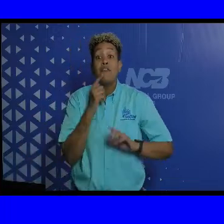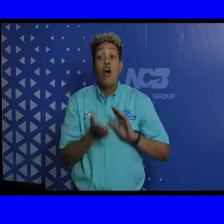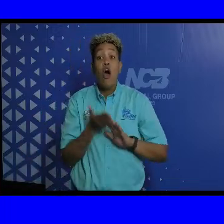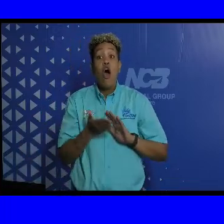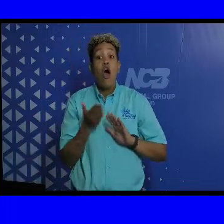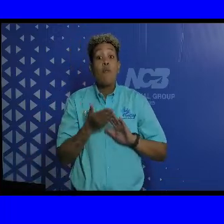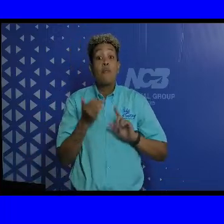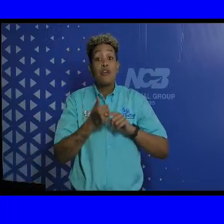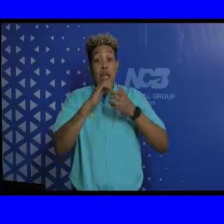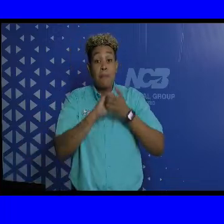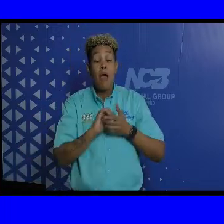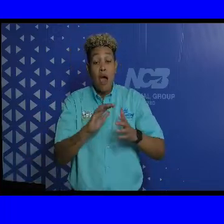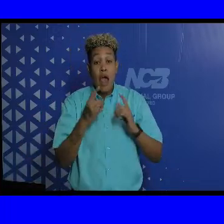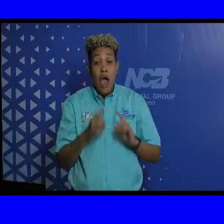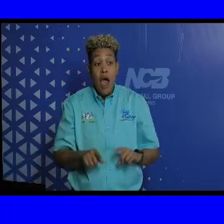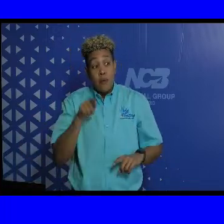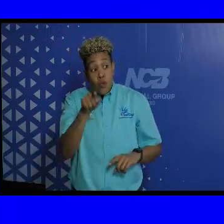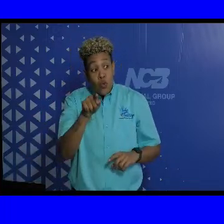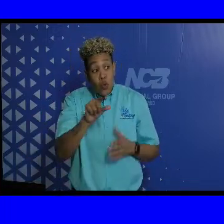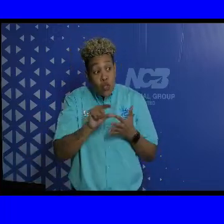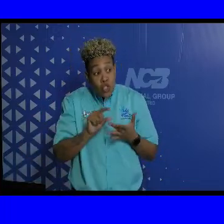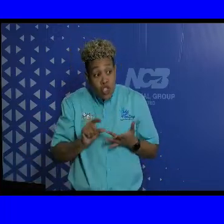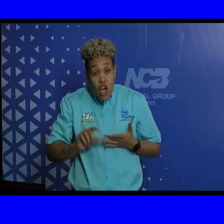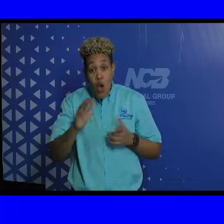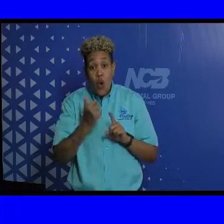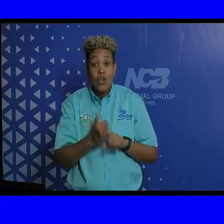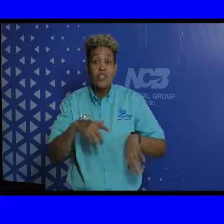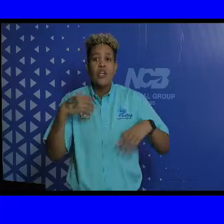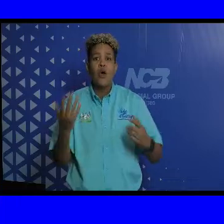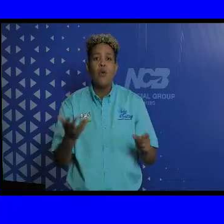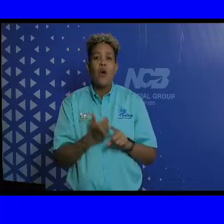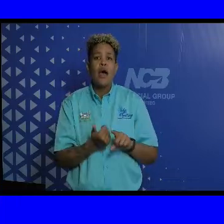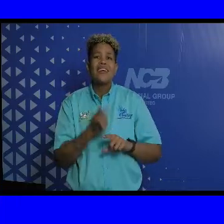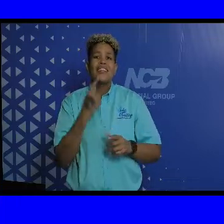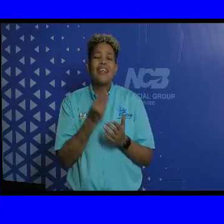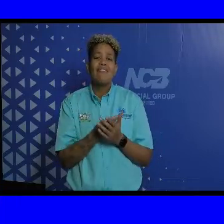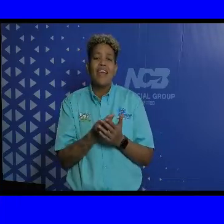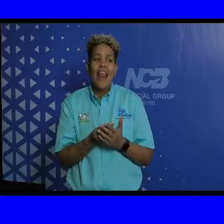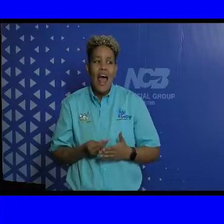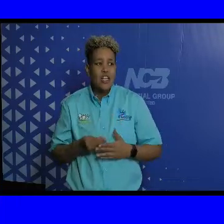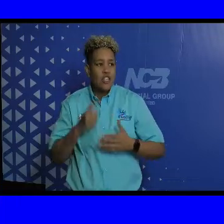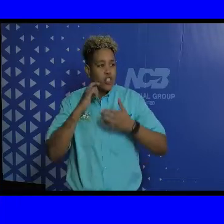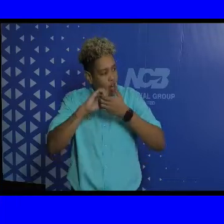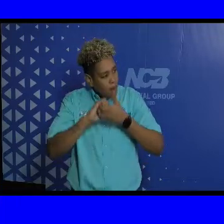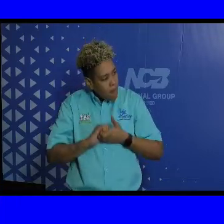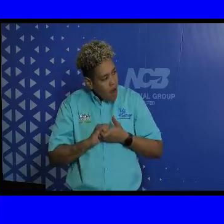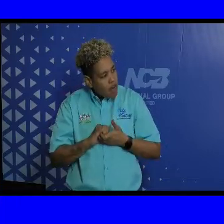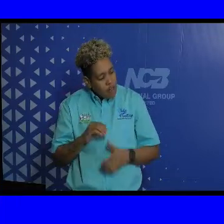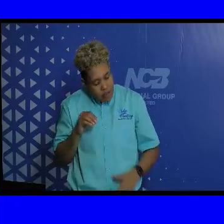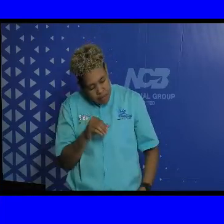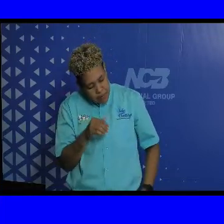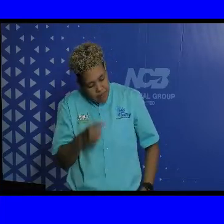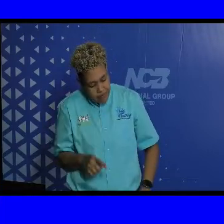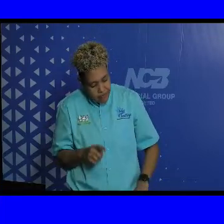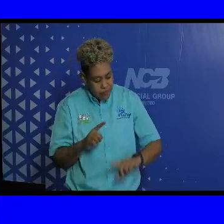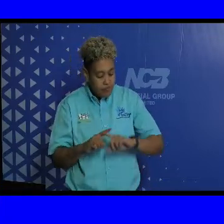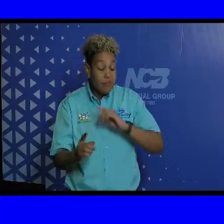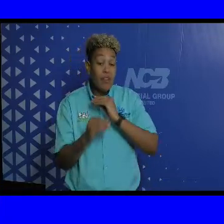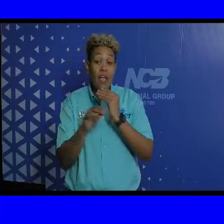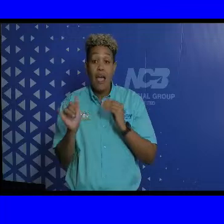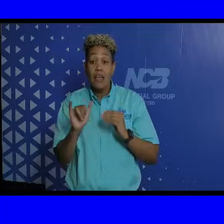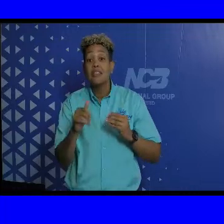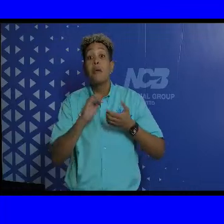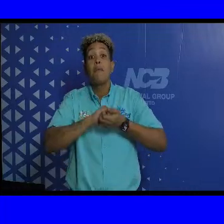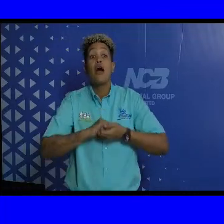operating partner. You shareholders are the financial partners. As